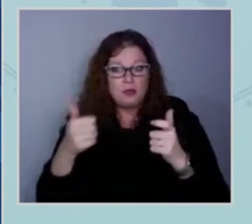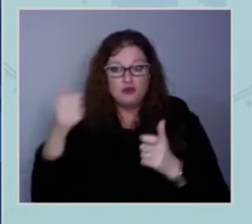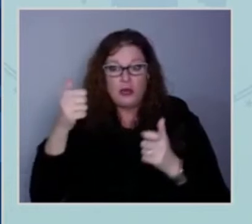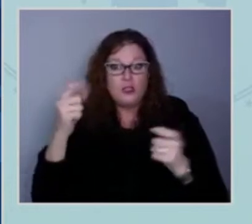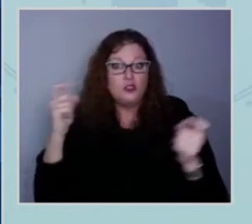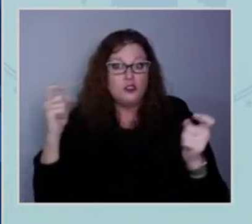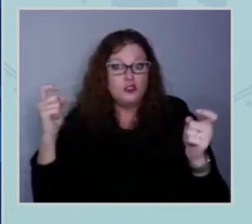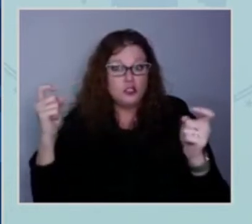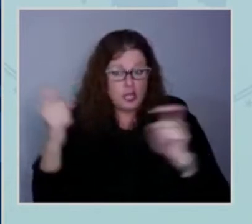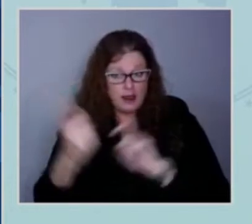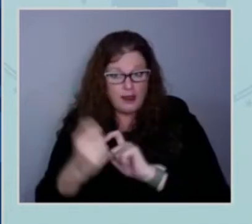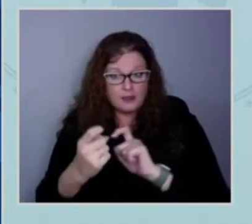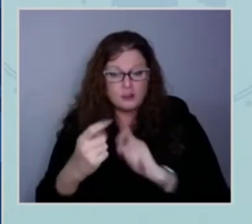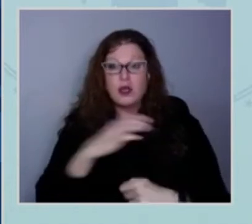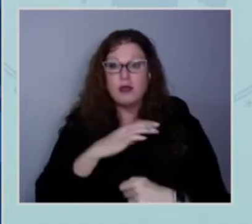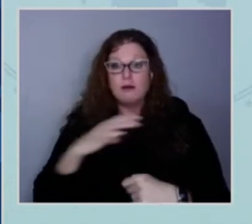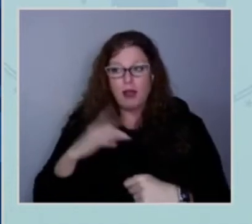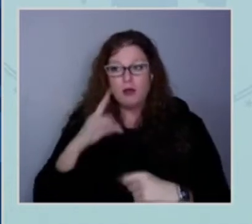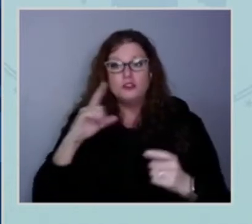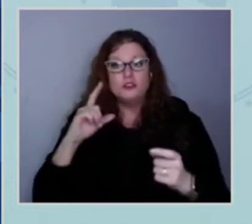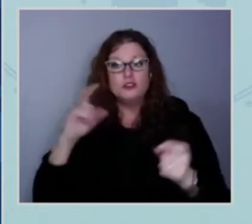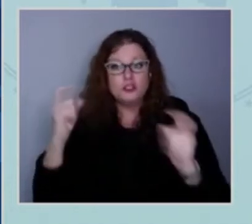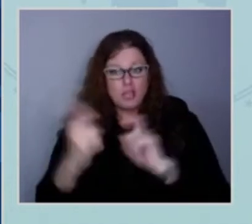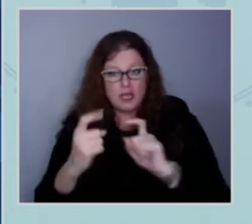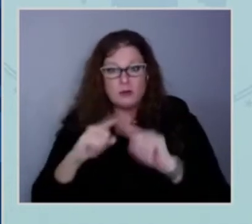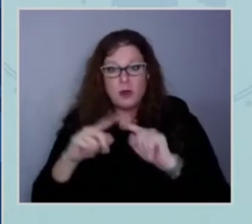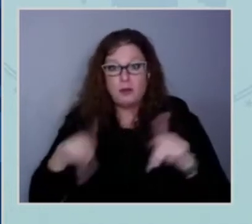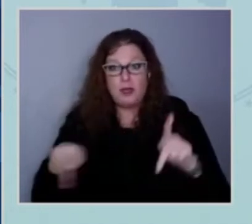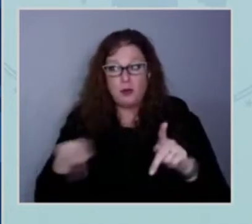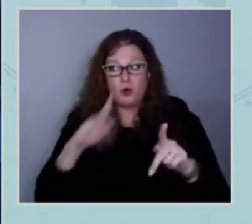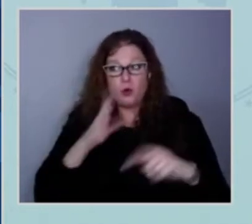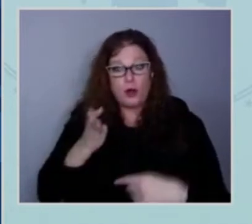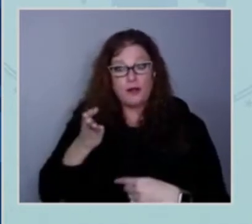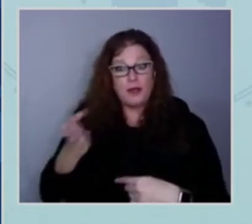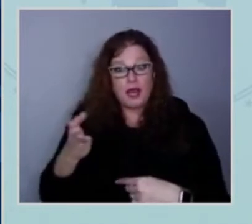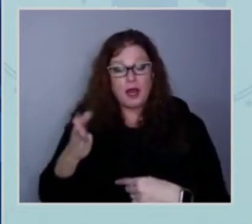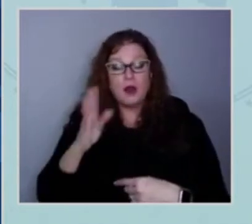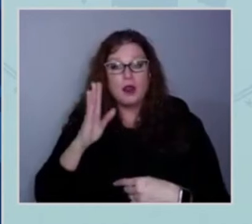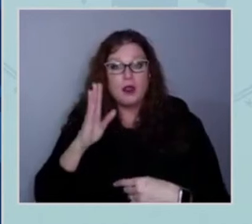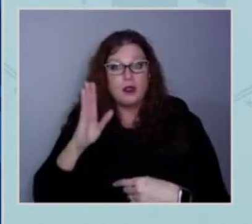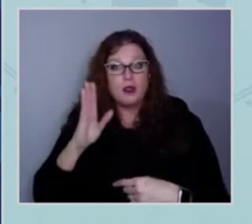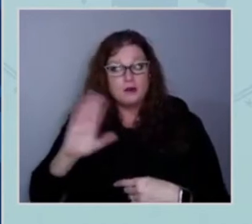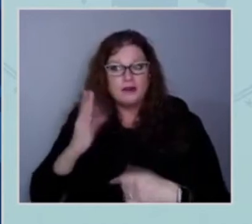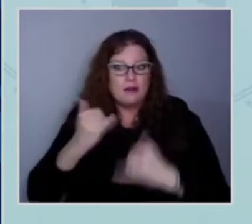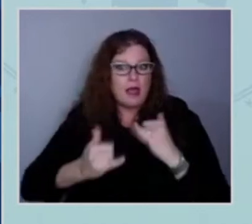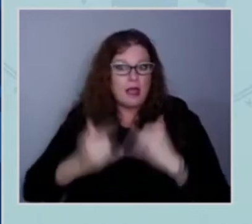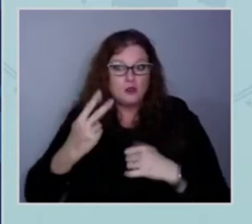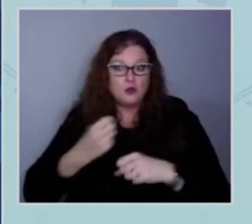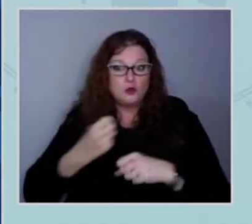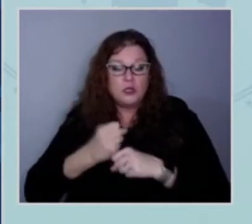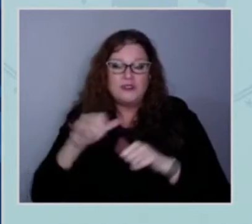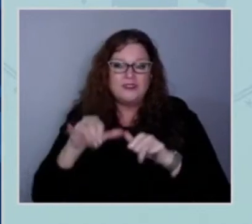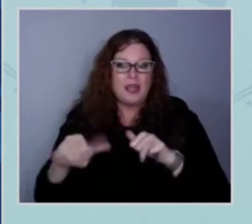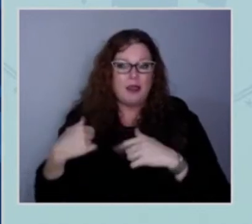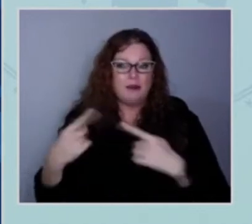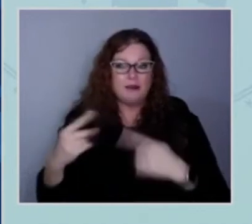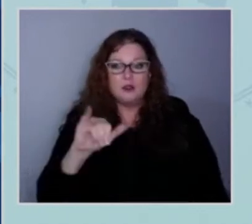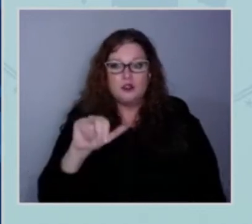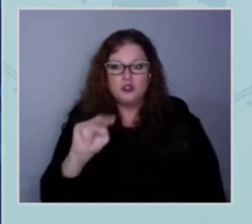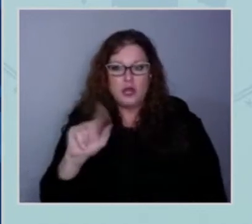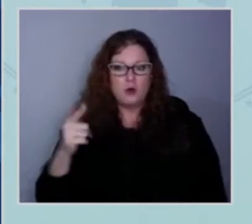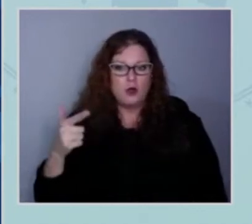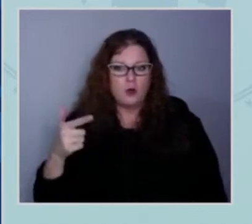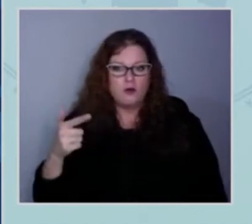a fancy word for saying the administration has changed, the Congress has changed, but the people who were there